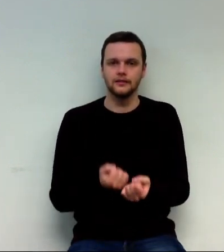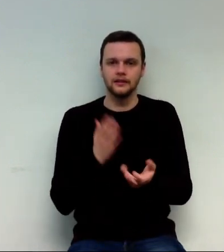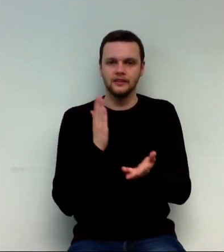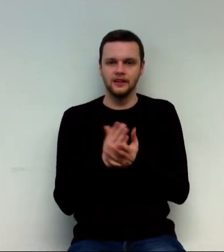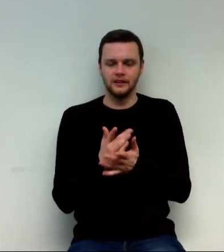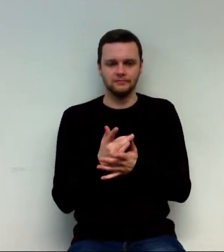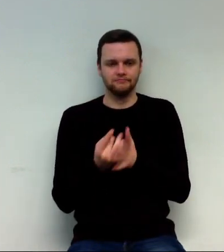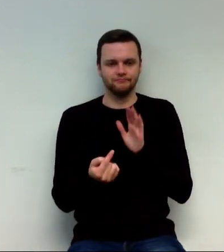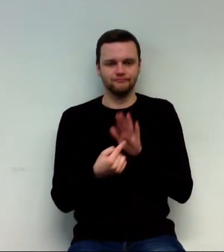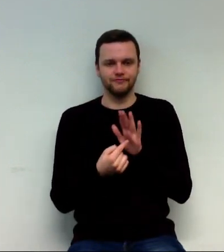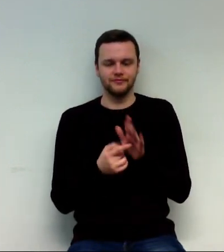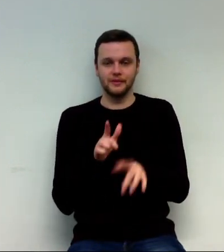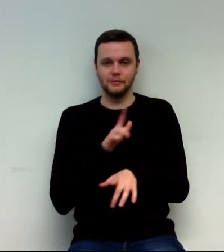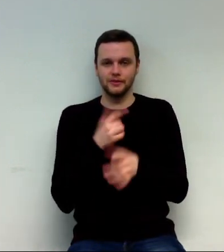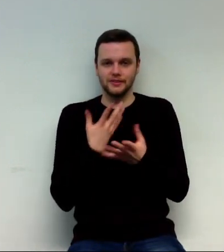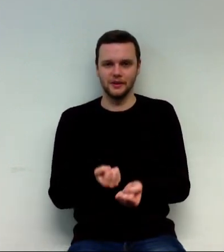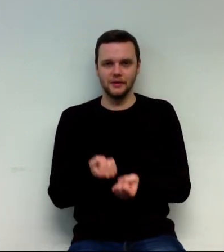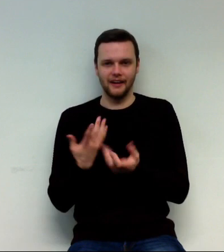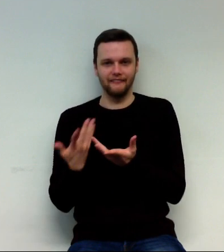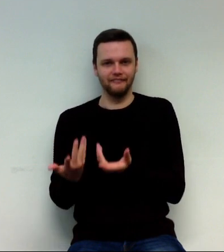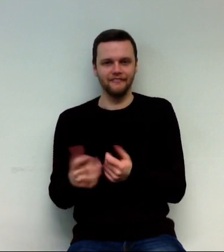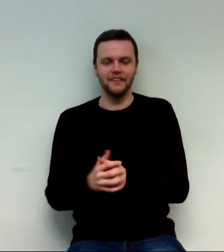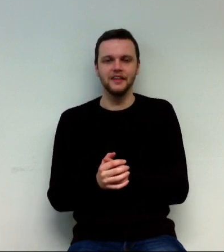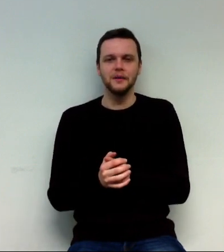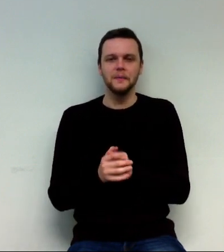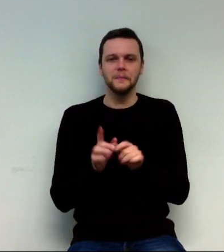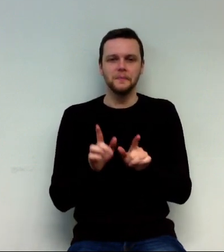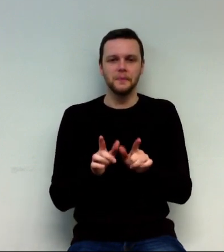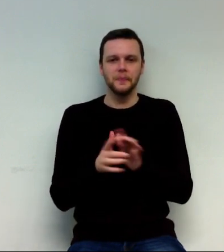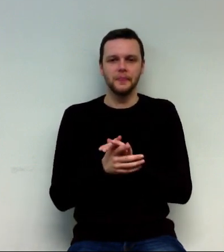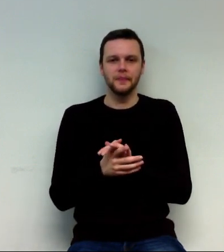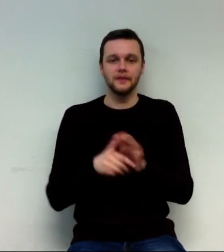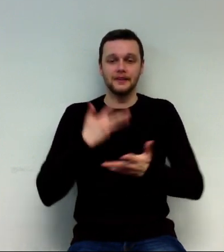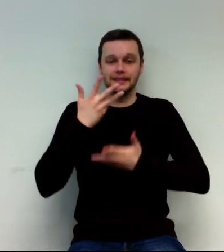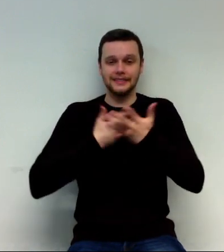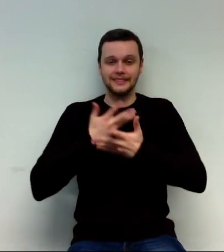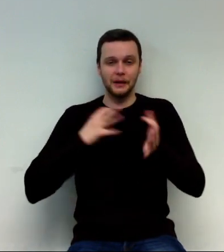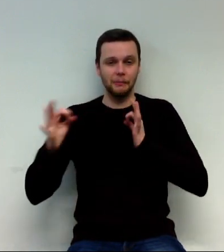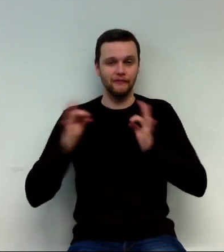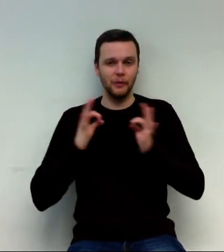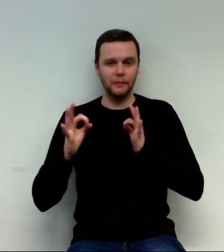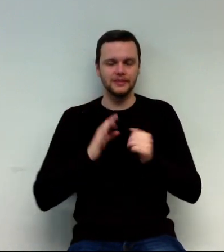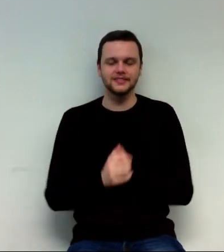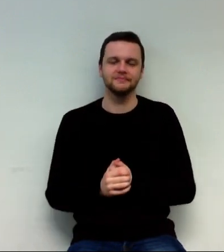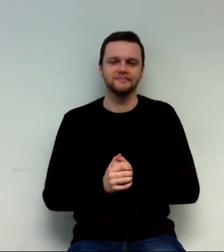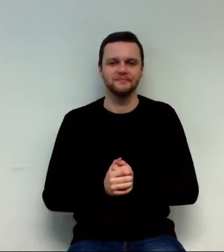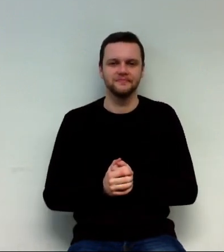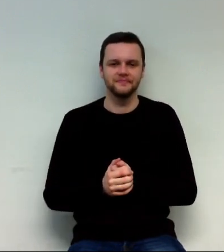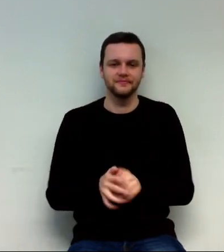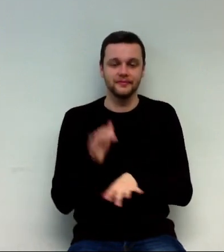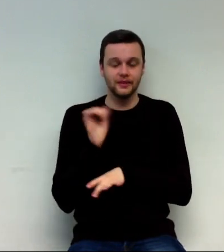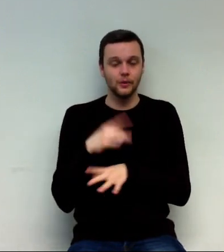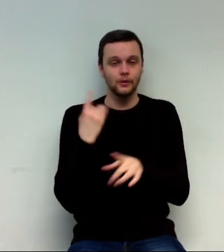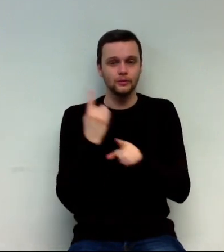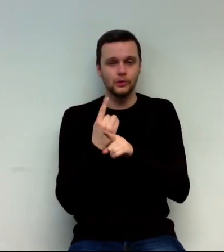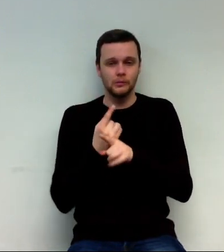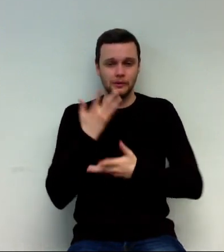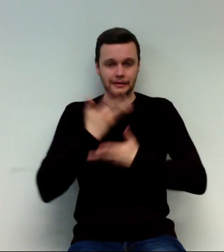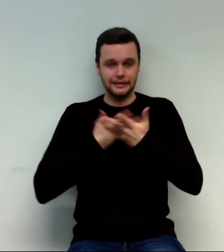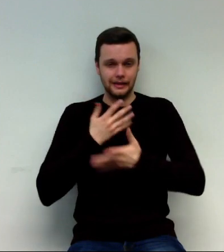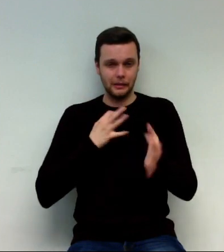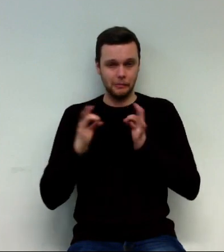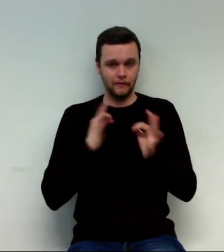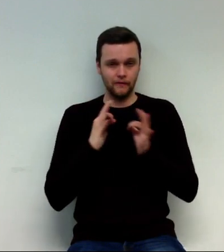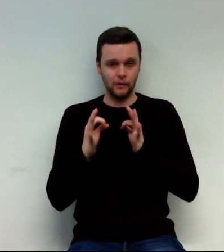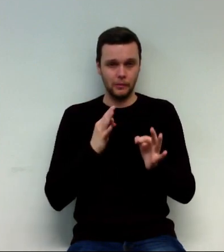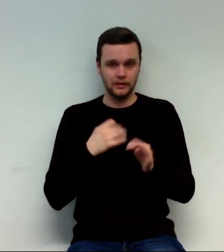very relevant as we're currently having one. Sound performance. So when we talk about sound performances at